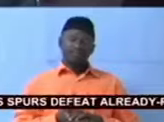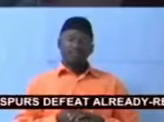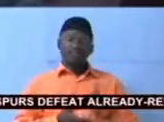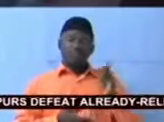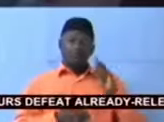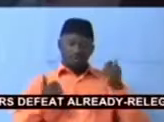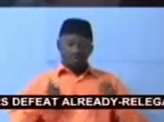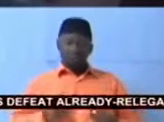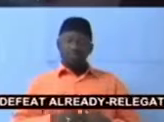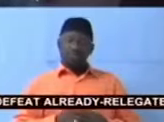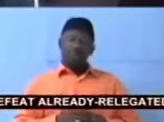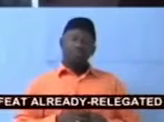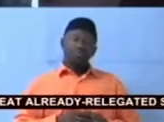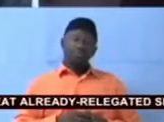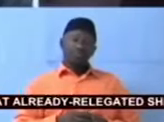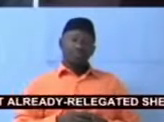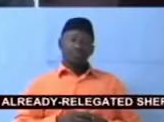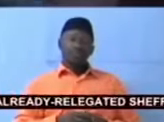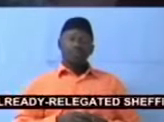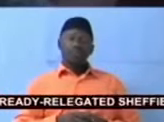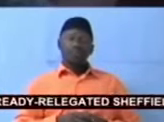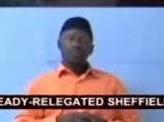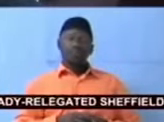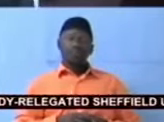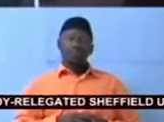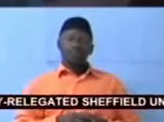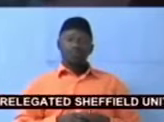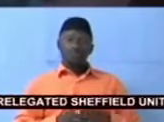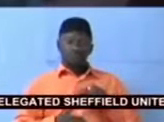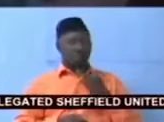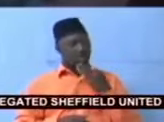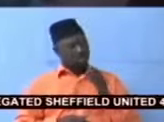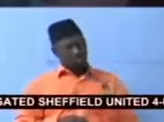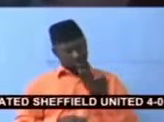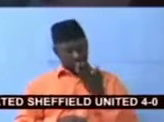so I've asked them to go back to court and then I will follow suit.